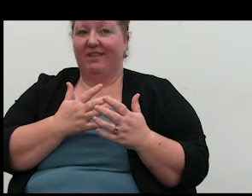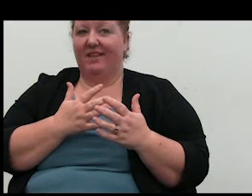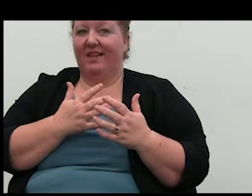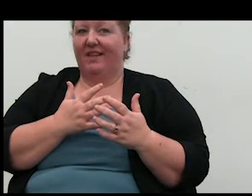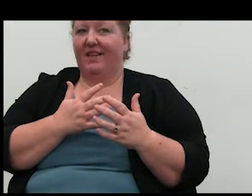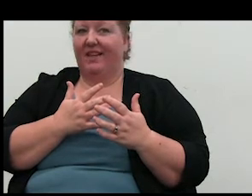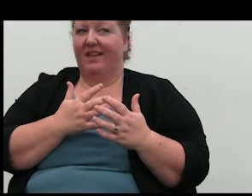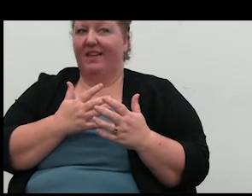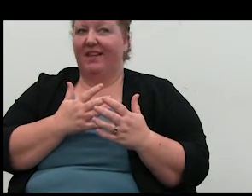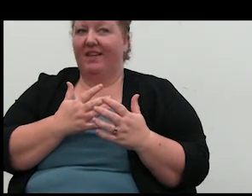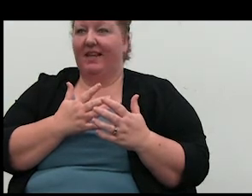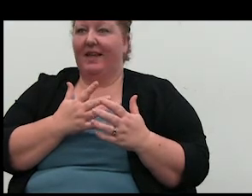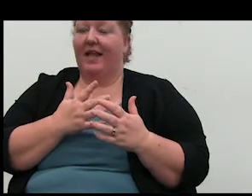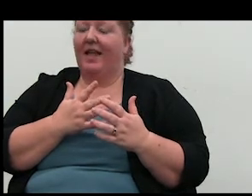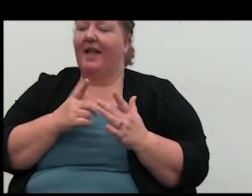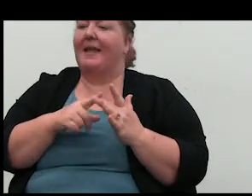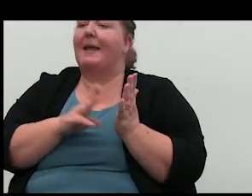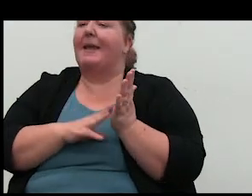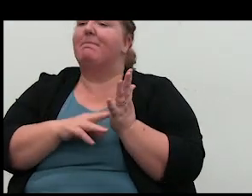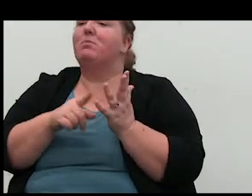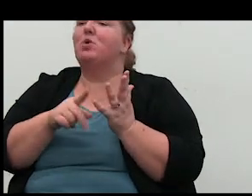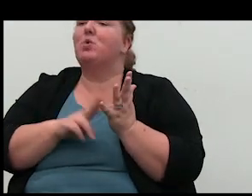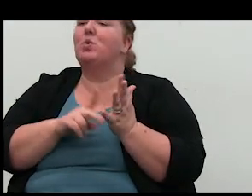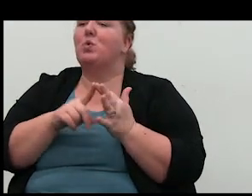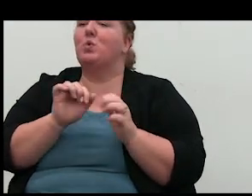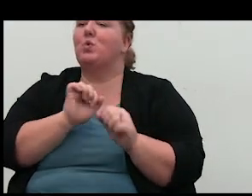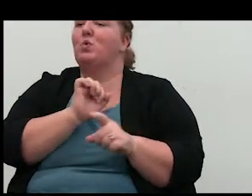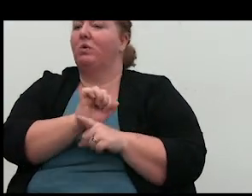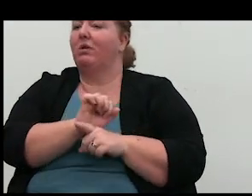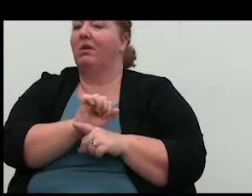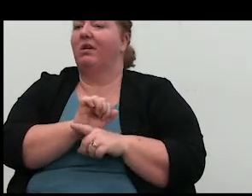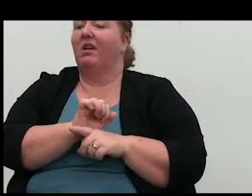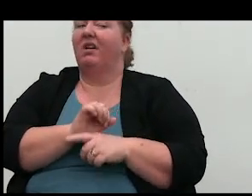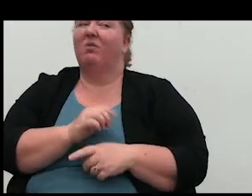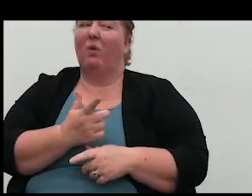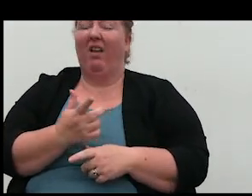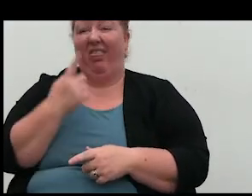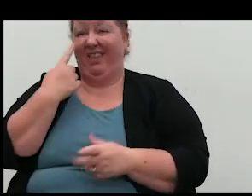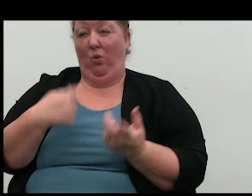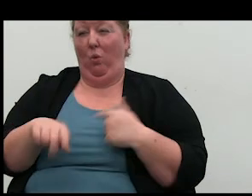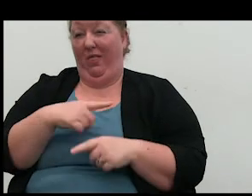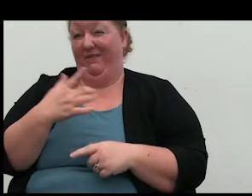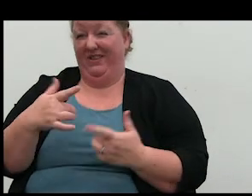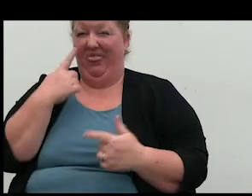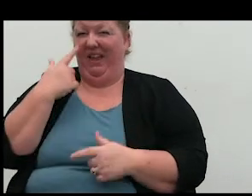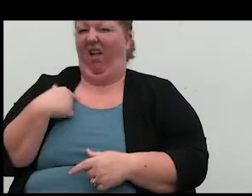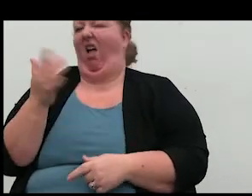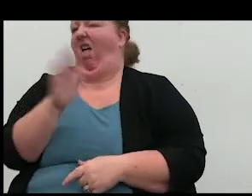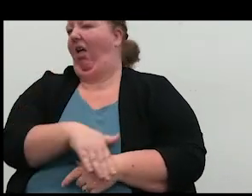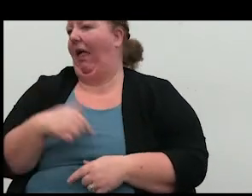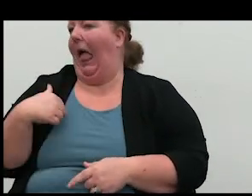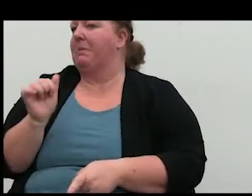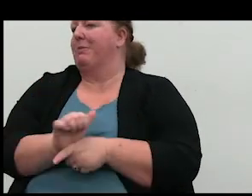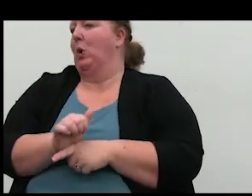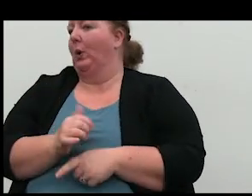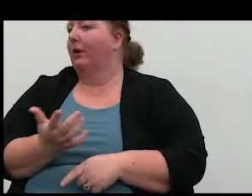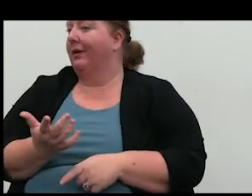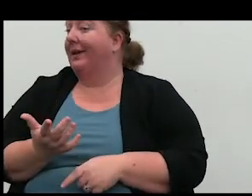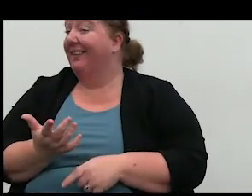all think that we're immune and everybody else is susceptible. I think that's a fairly universal human